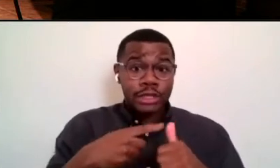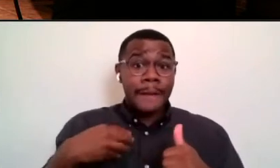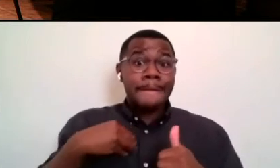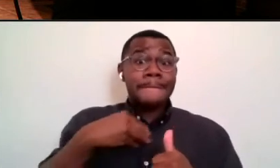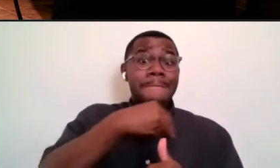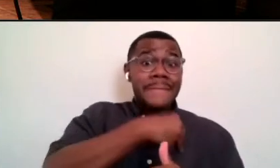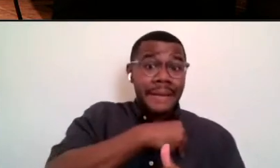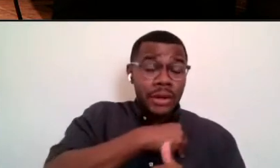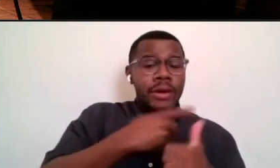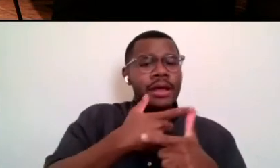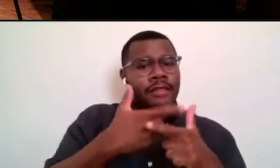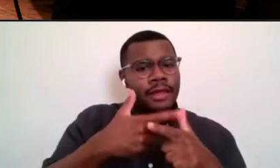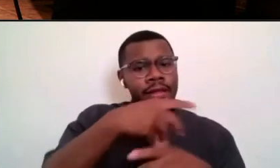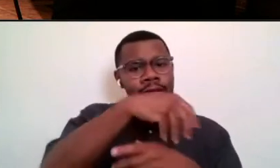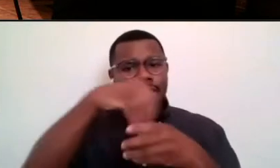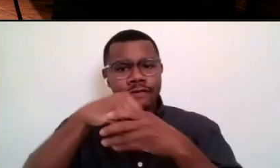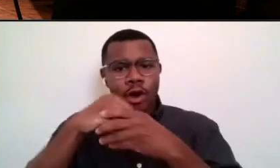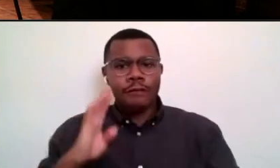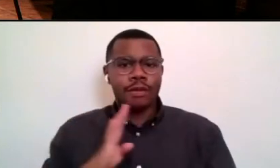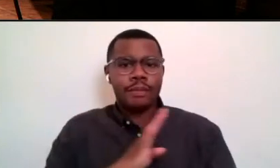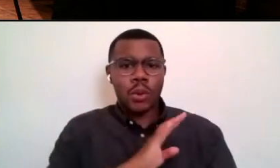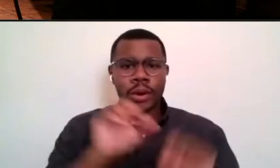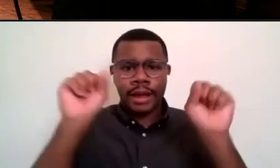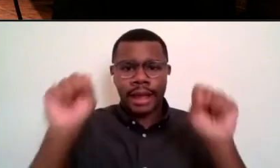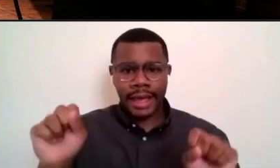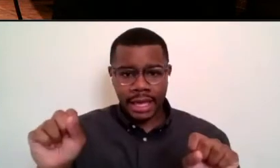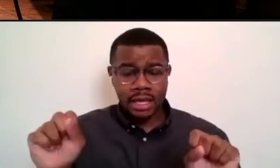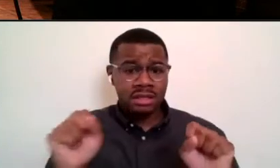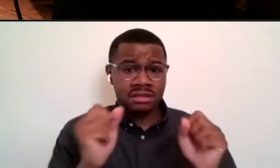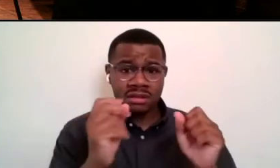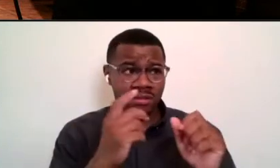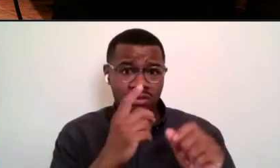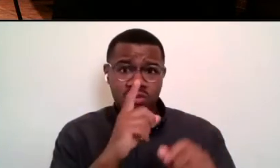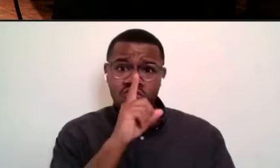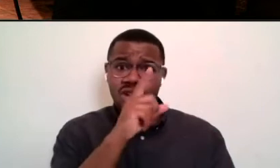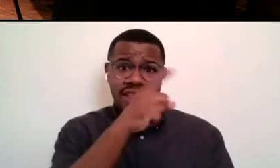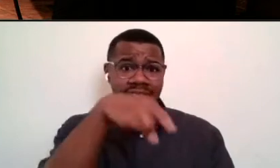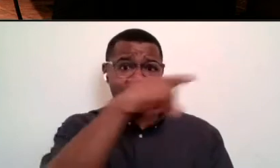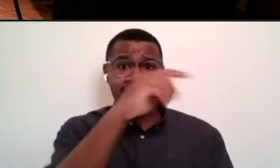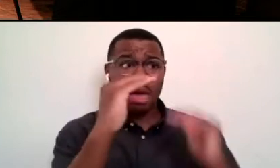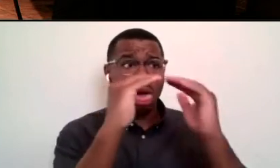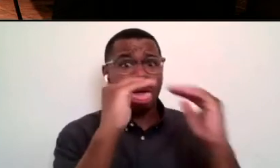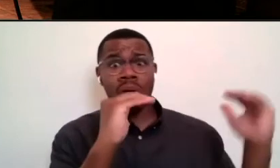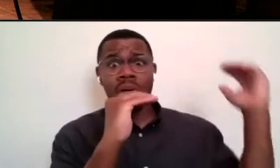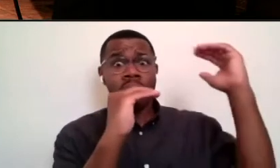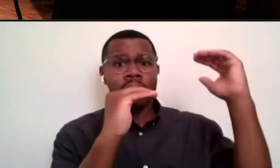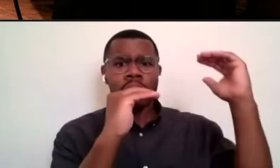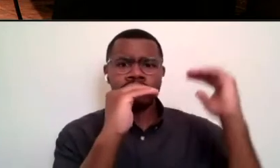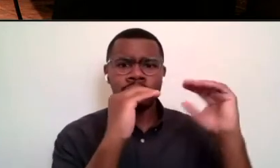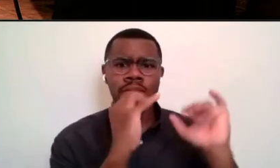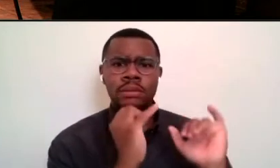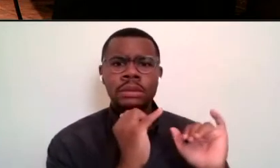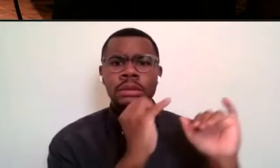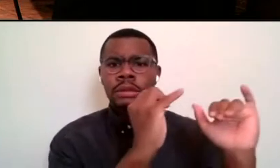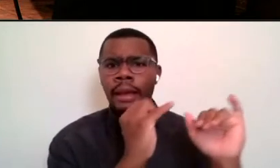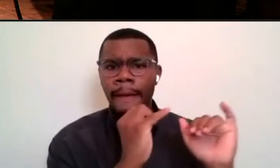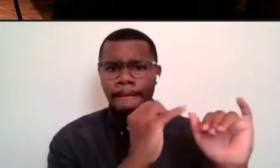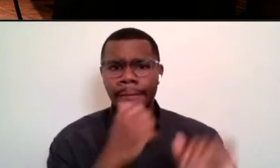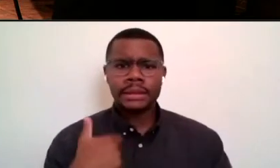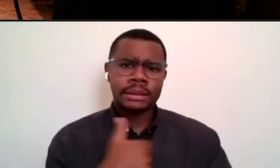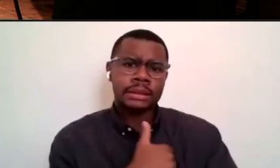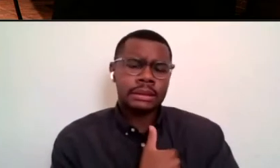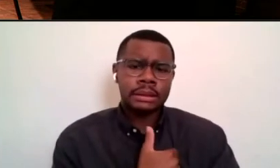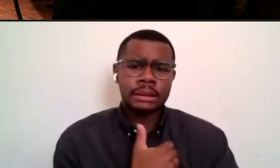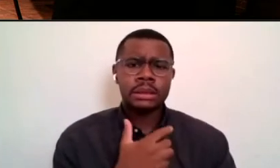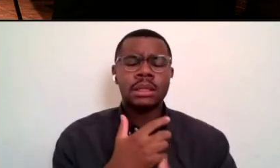you and are putting in this service to the field on top of all the work they're trying to do. So